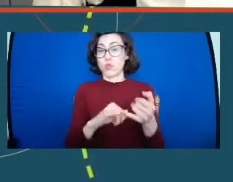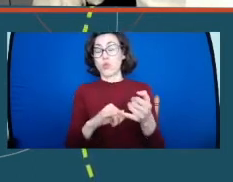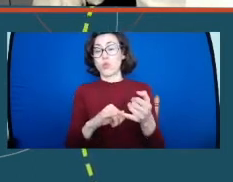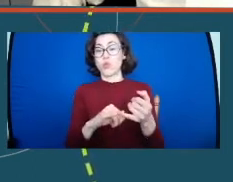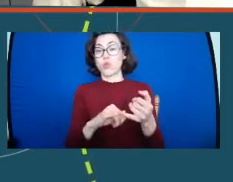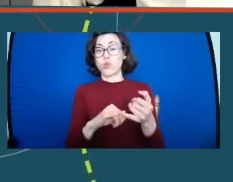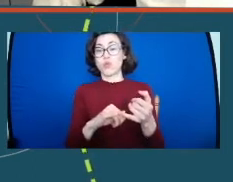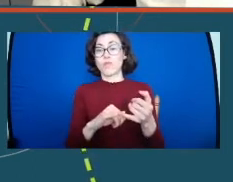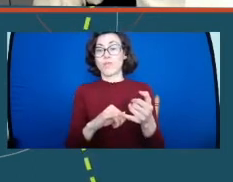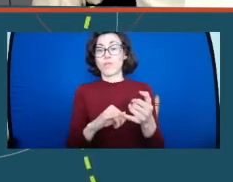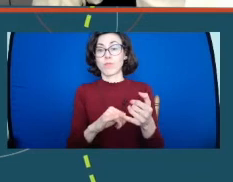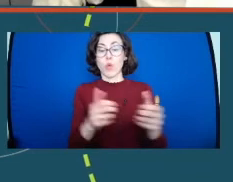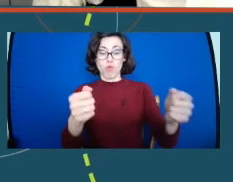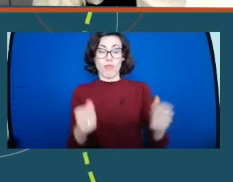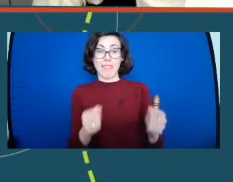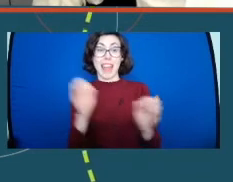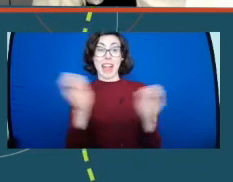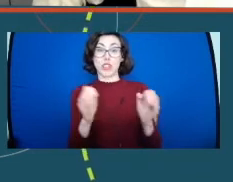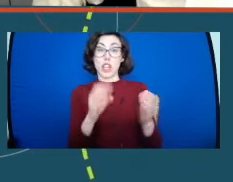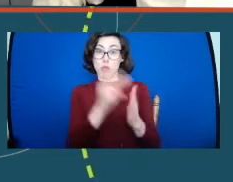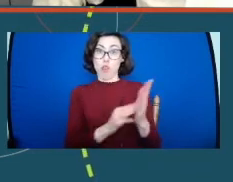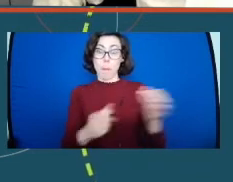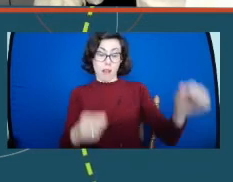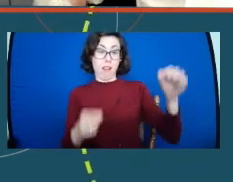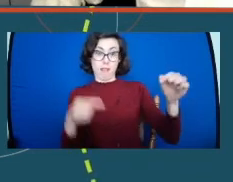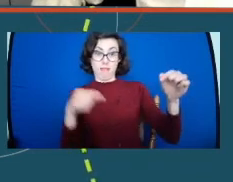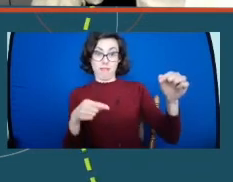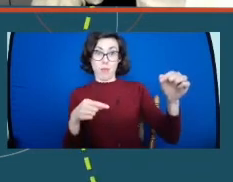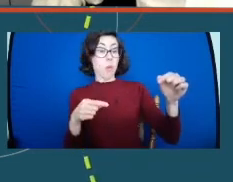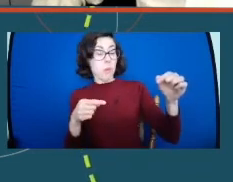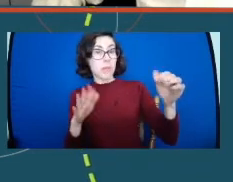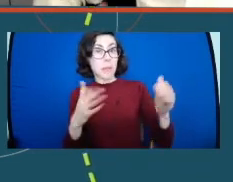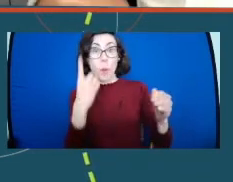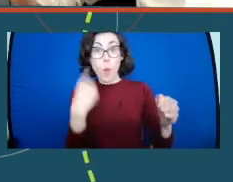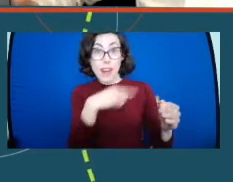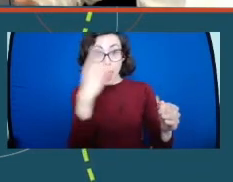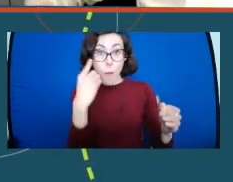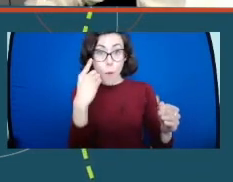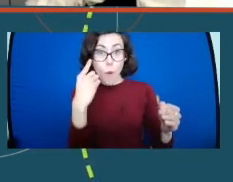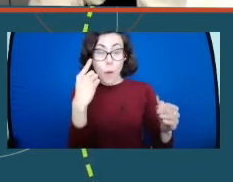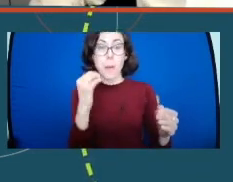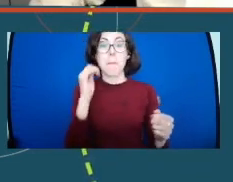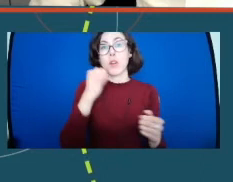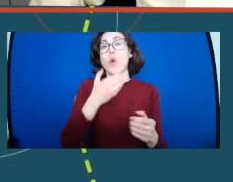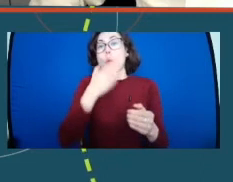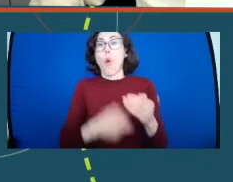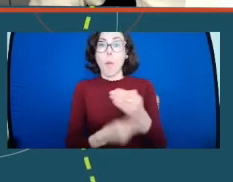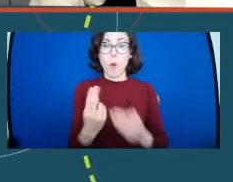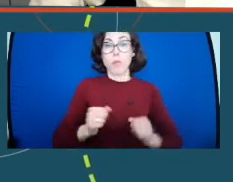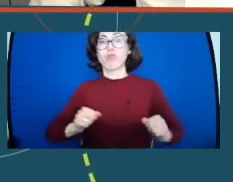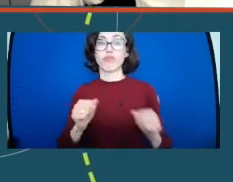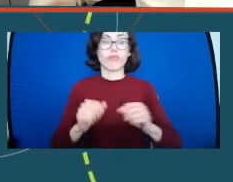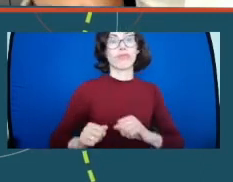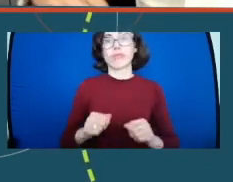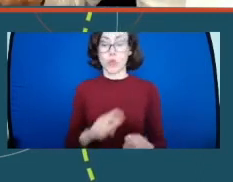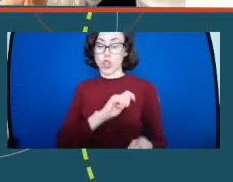an exercise program, it may take up to an hour, by the time they warm up and they change into their